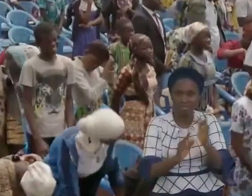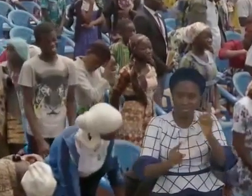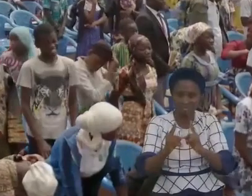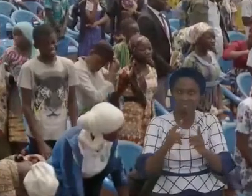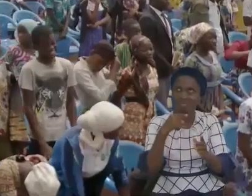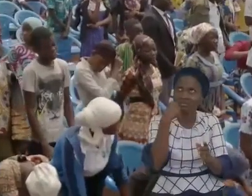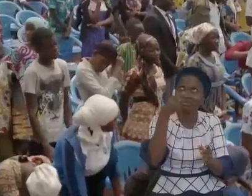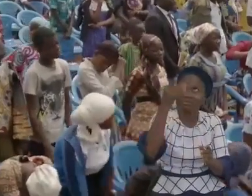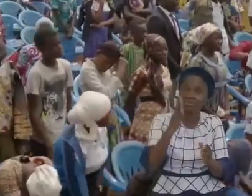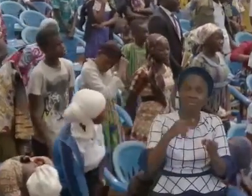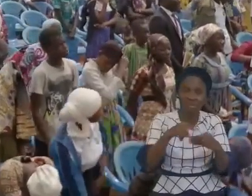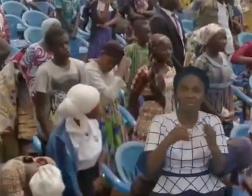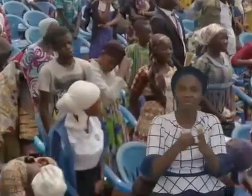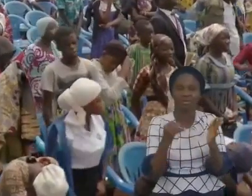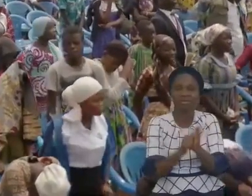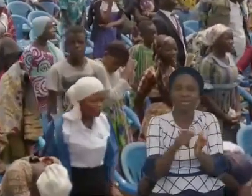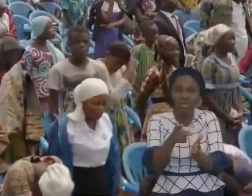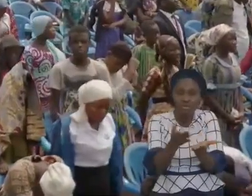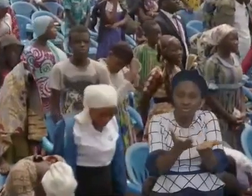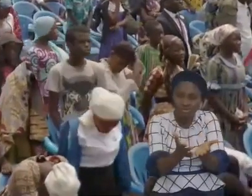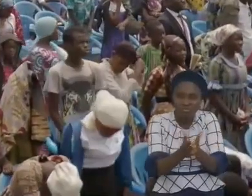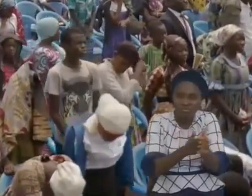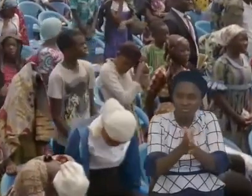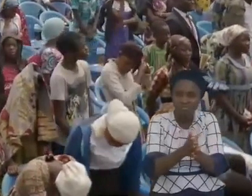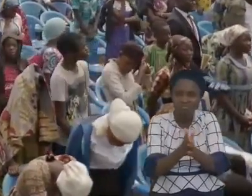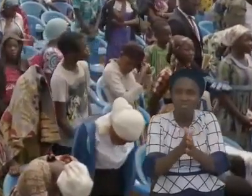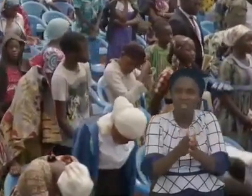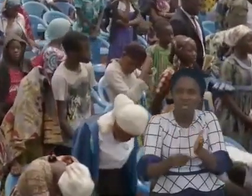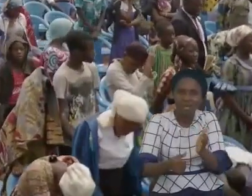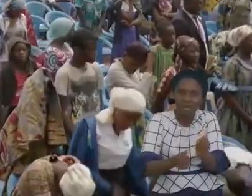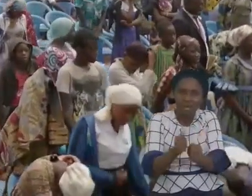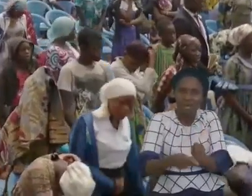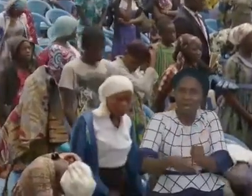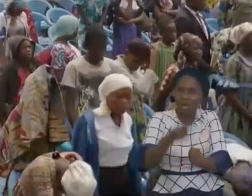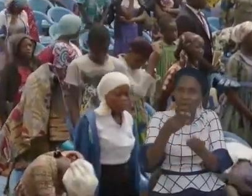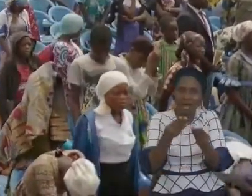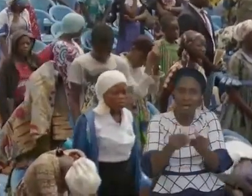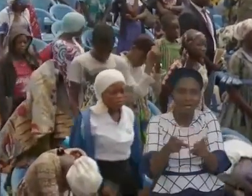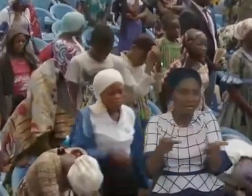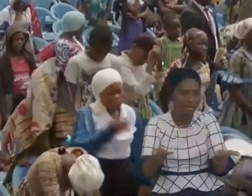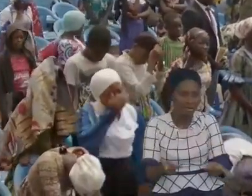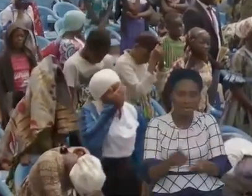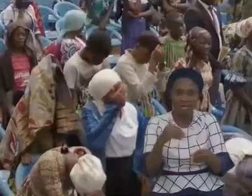pray. Let Him hear you pray.